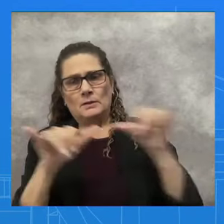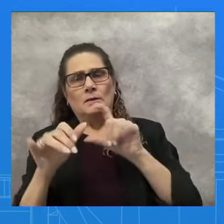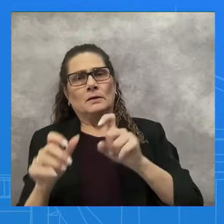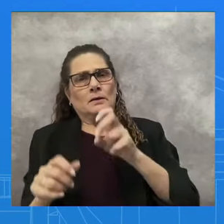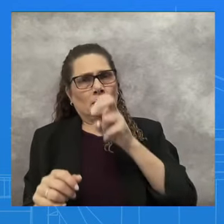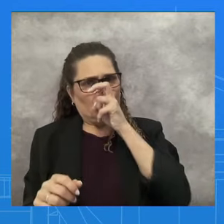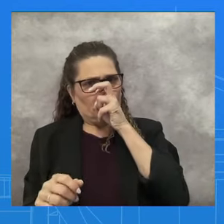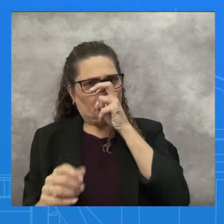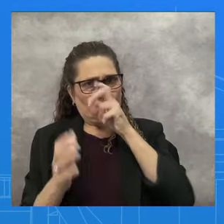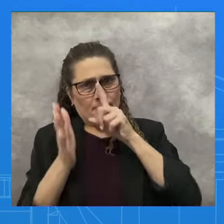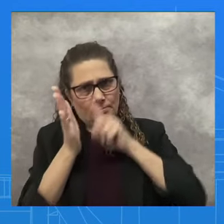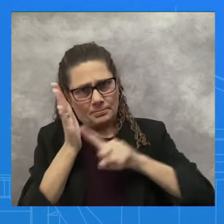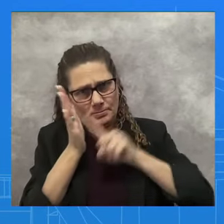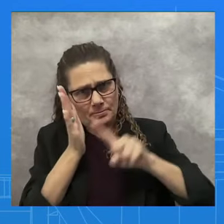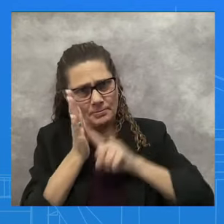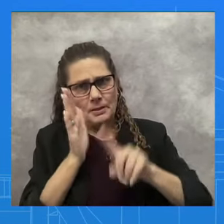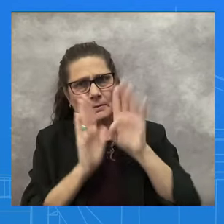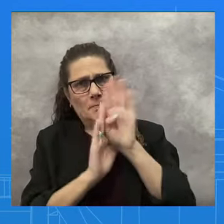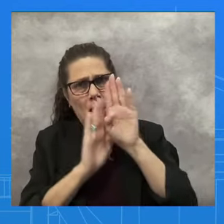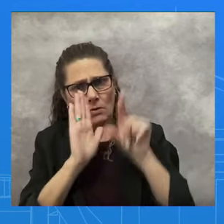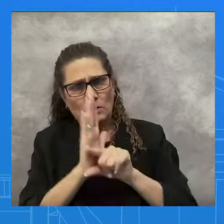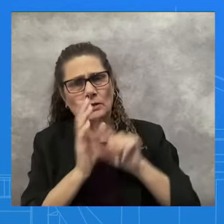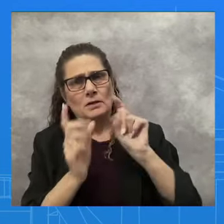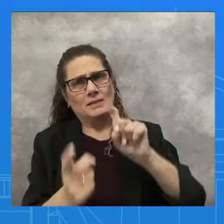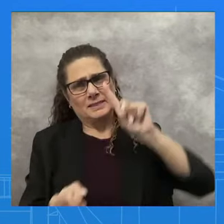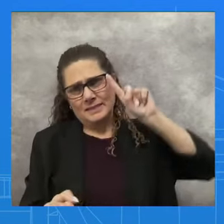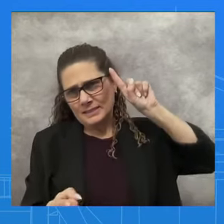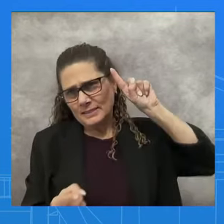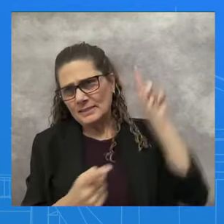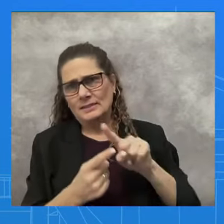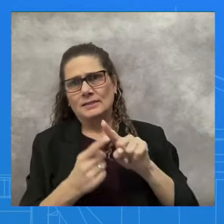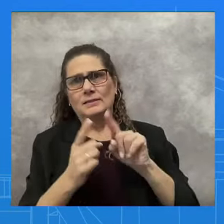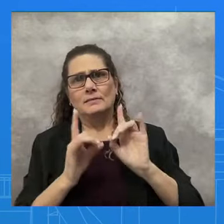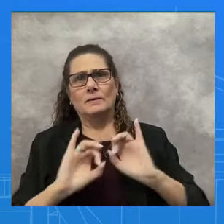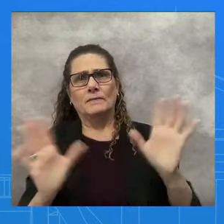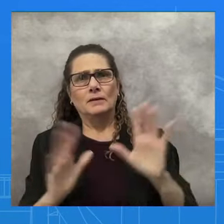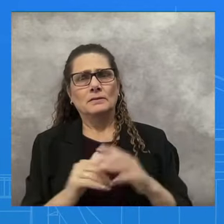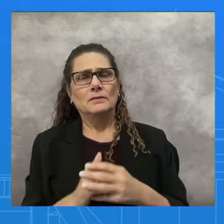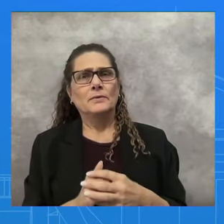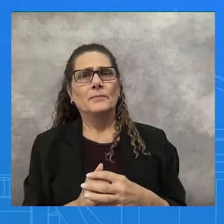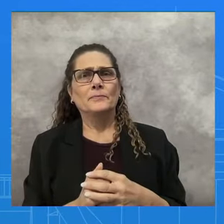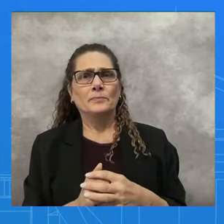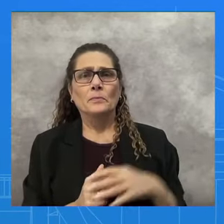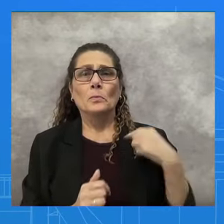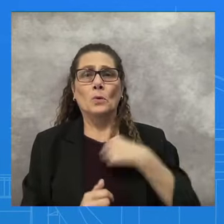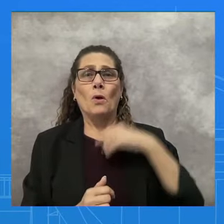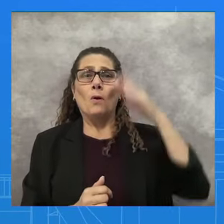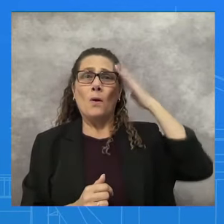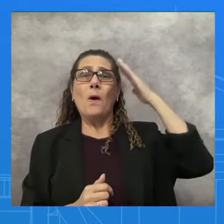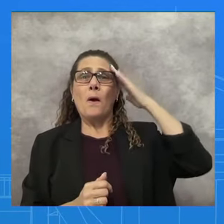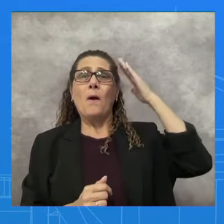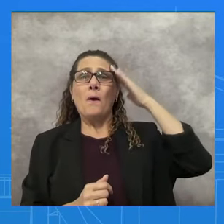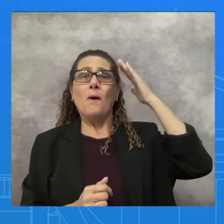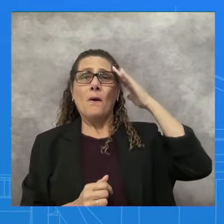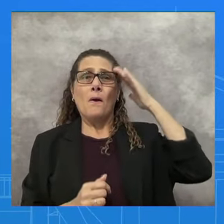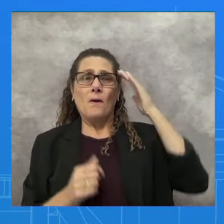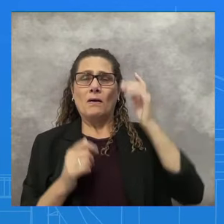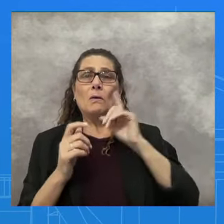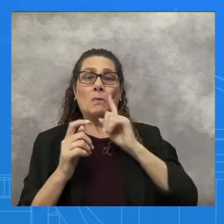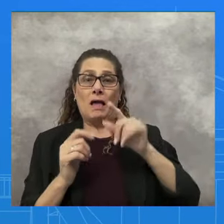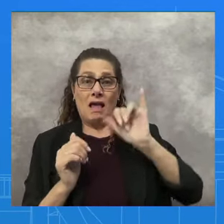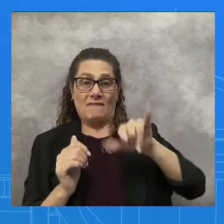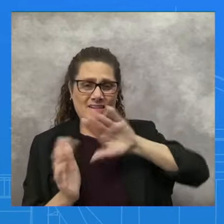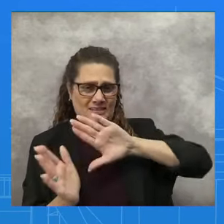violence. We know these actions can save lives, and our communities literally can't afford to